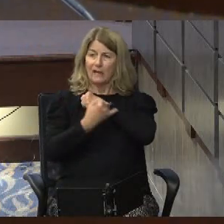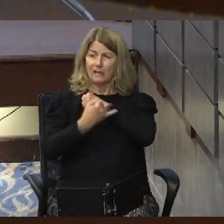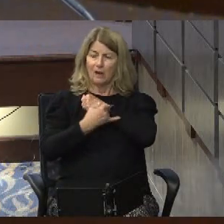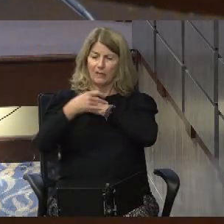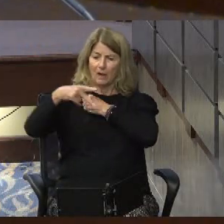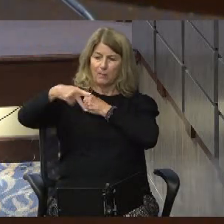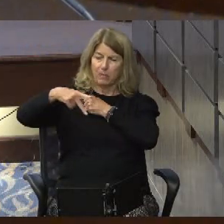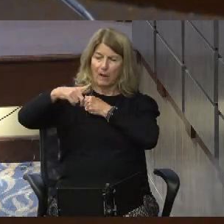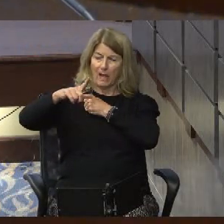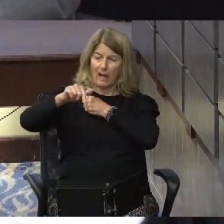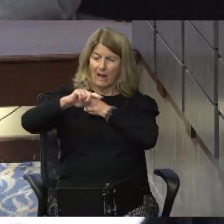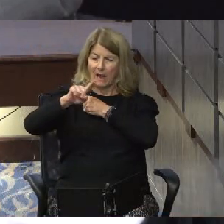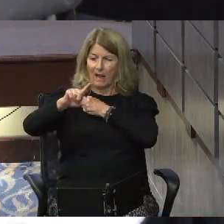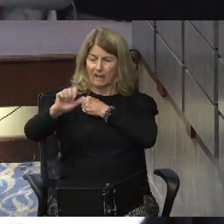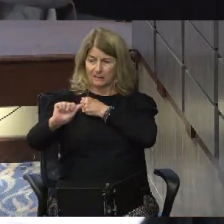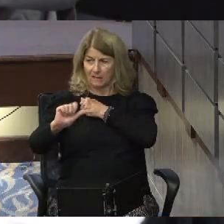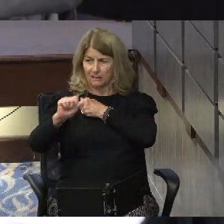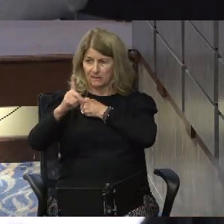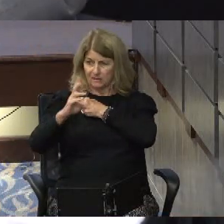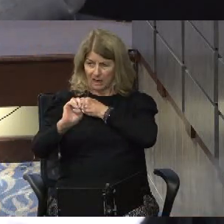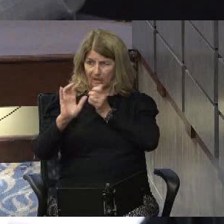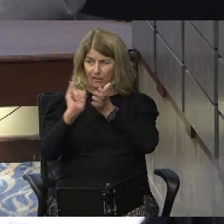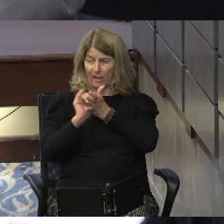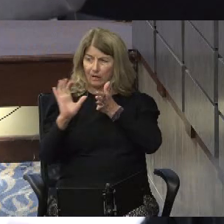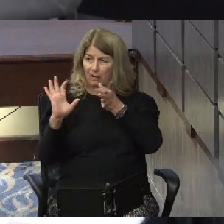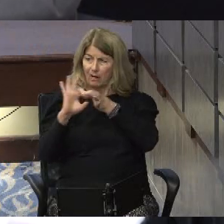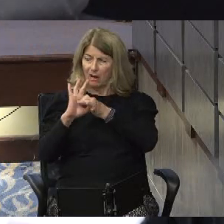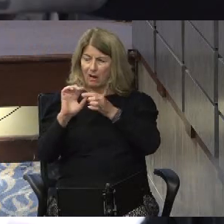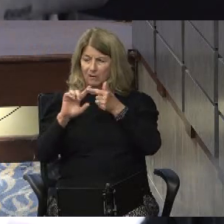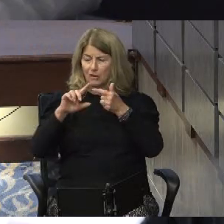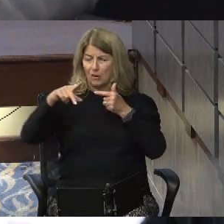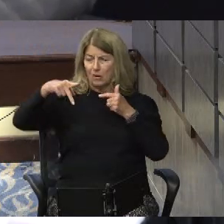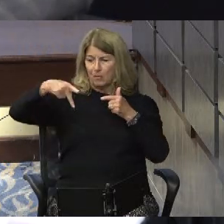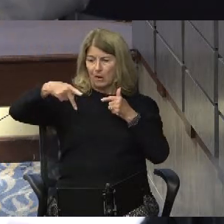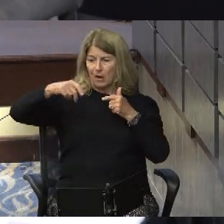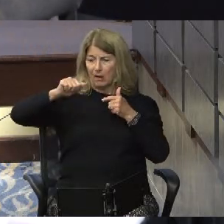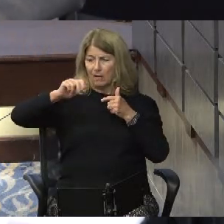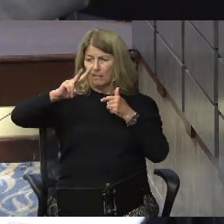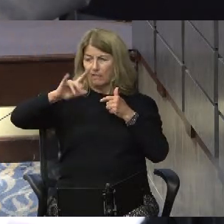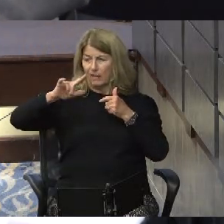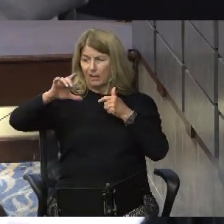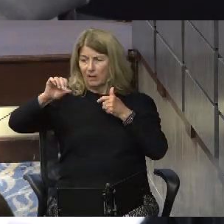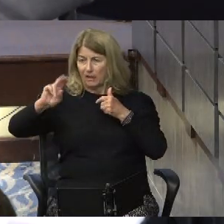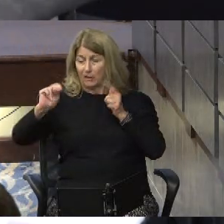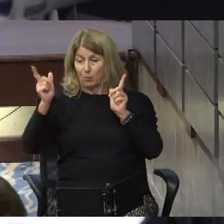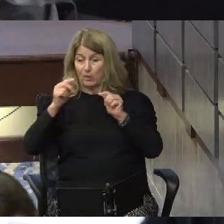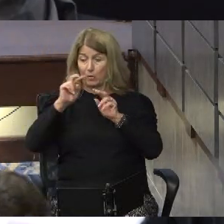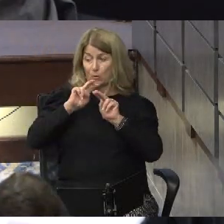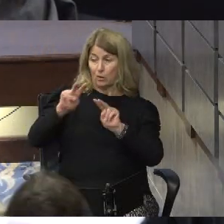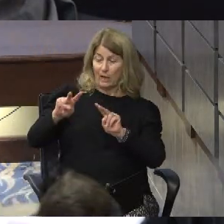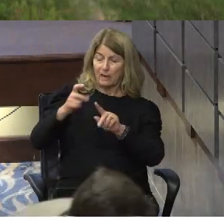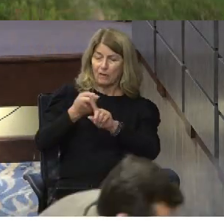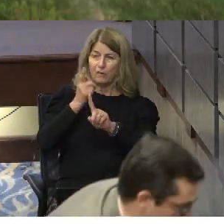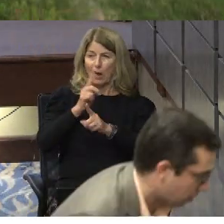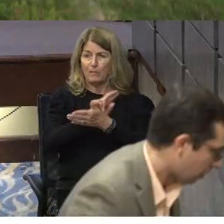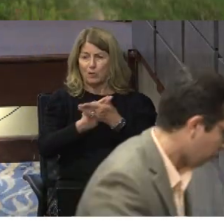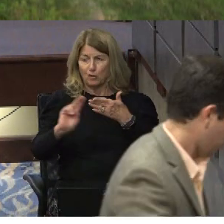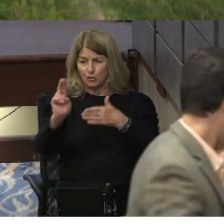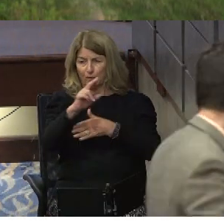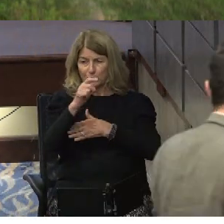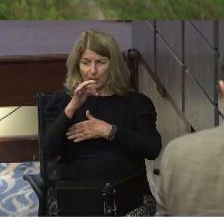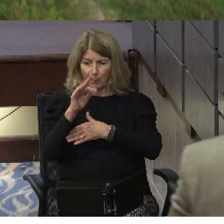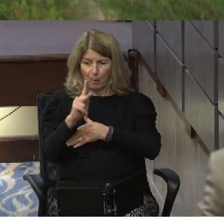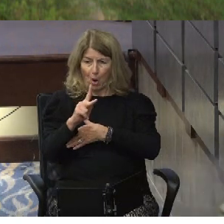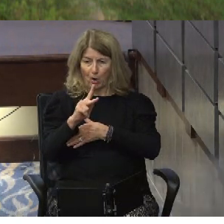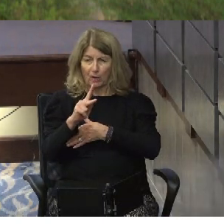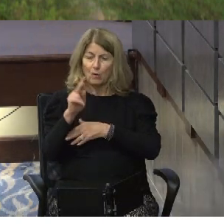to the pavilion. So that's why you see this look here. When you look at it from University Parks, you know, that the view looking at the garage